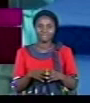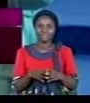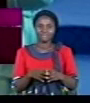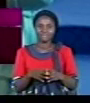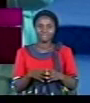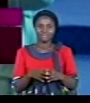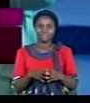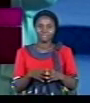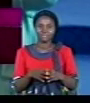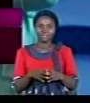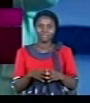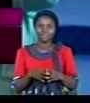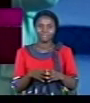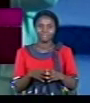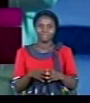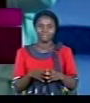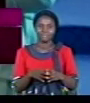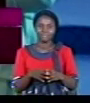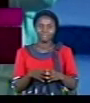District, Origwe Old Group.